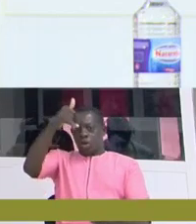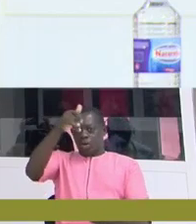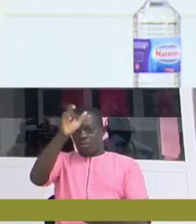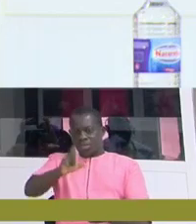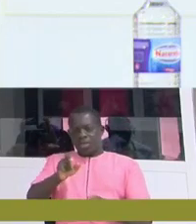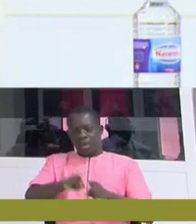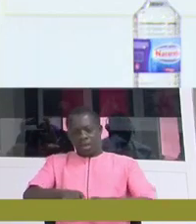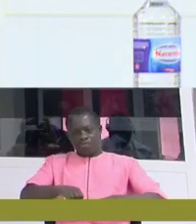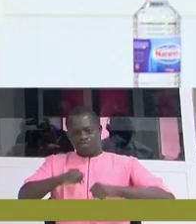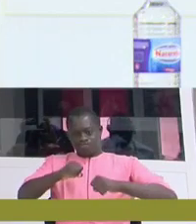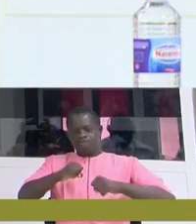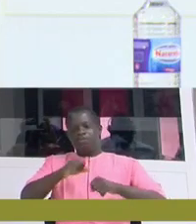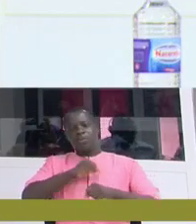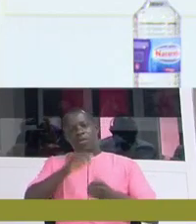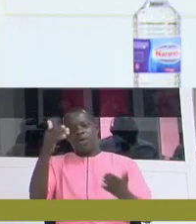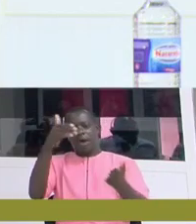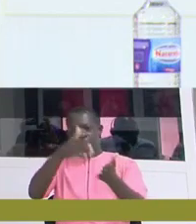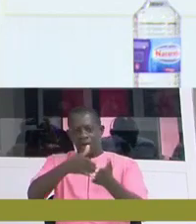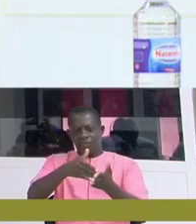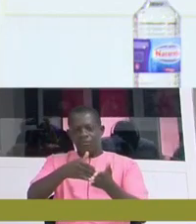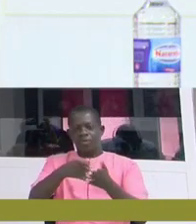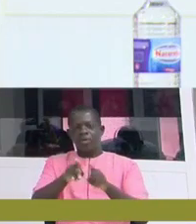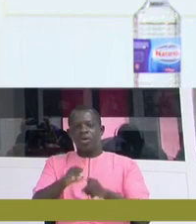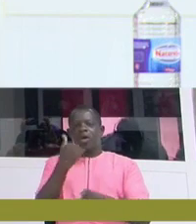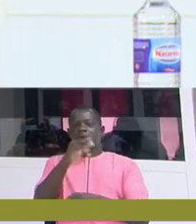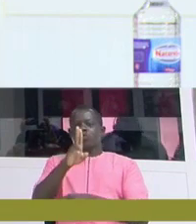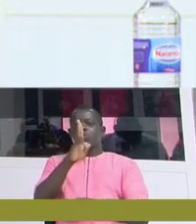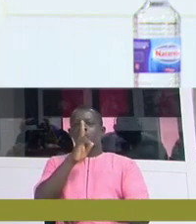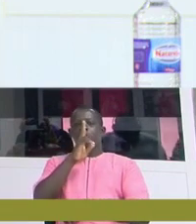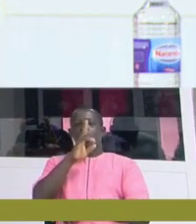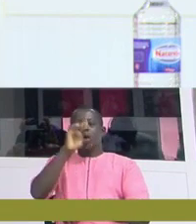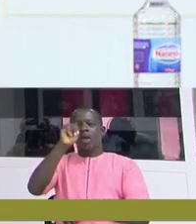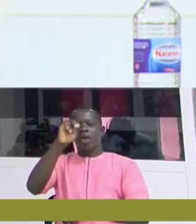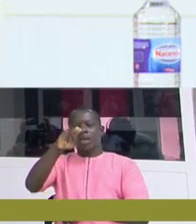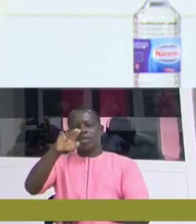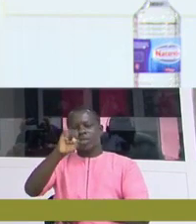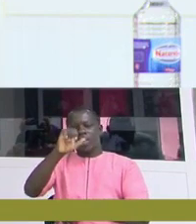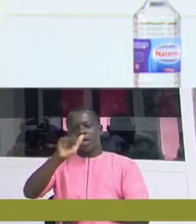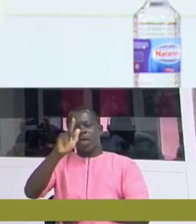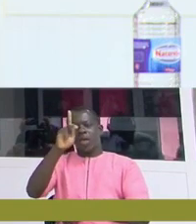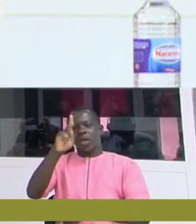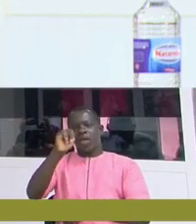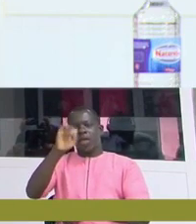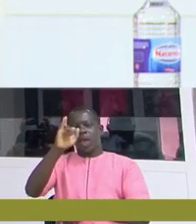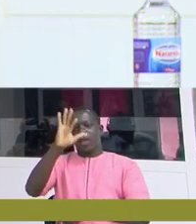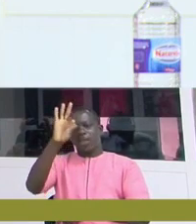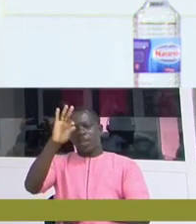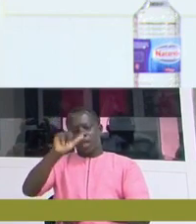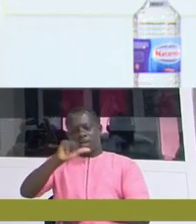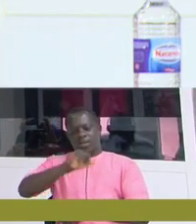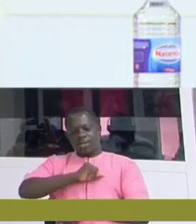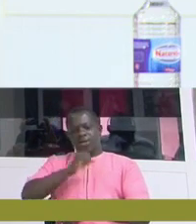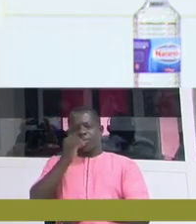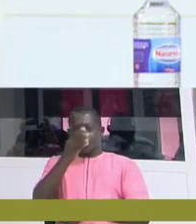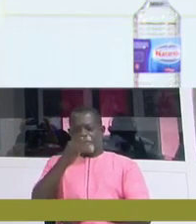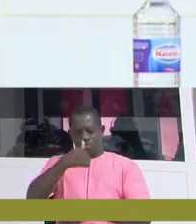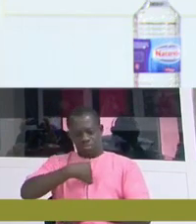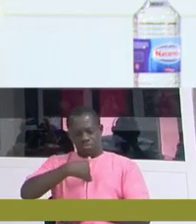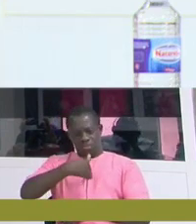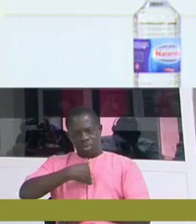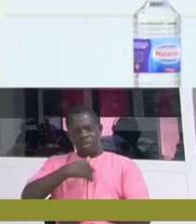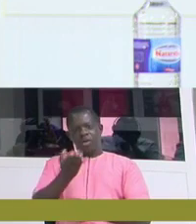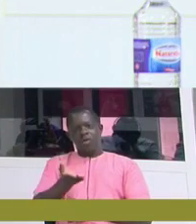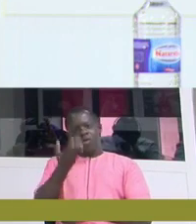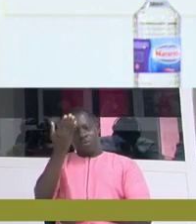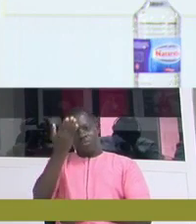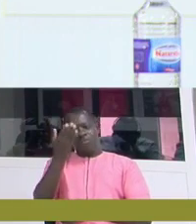tall guy. When he came, ko jumala mo Ensa Kieta di. He said, "Who is Ensa Kieta?" Ka intelam. I said, "It's me." Konyo wuli. He told